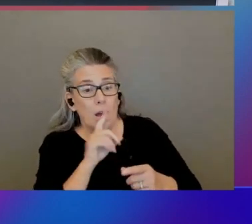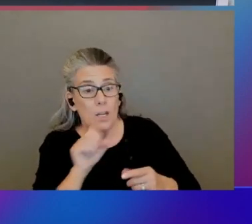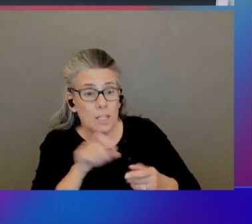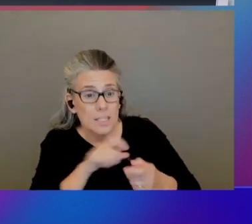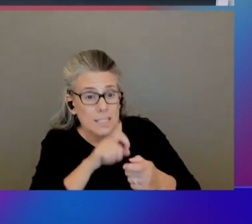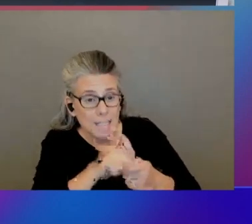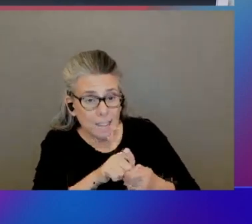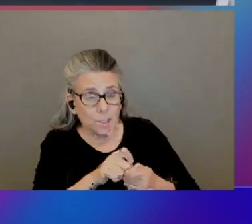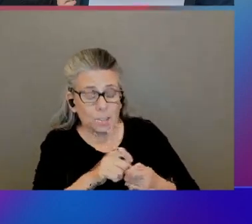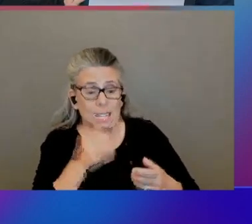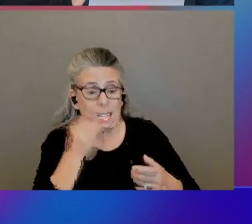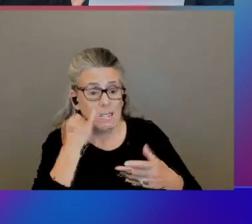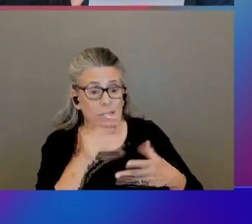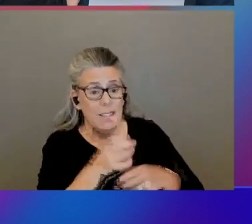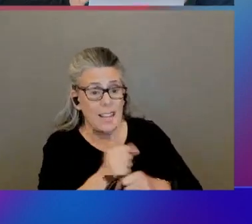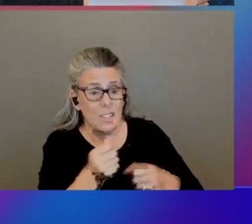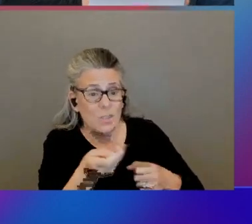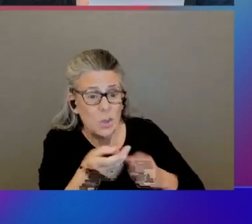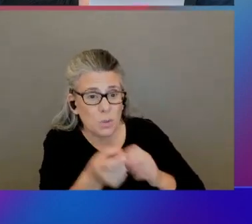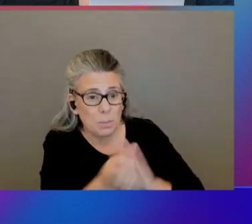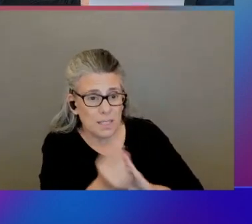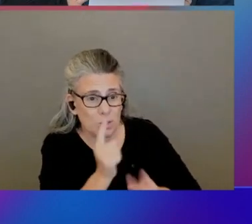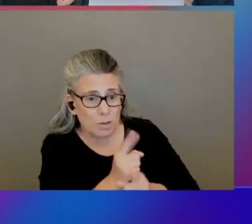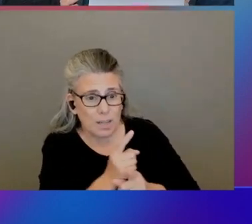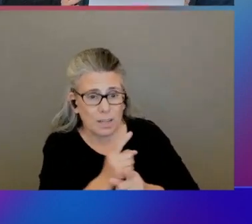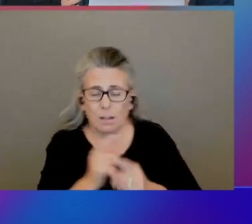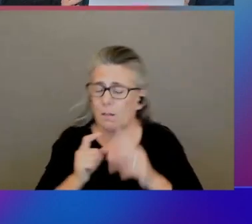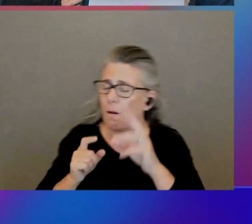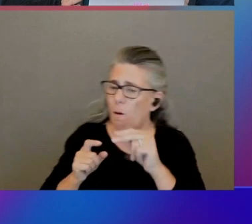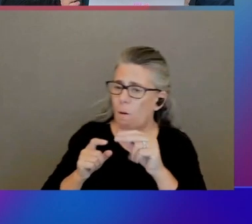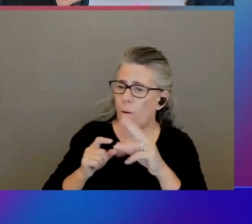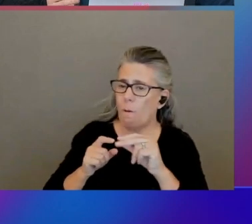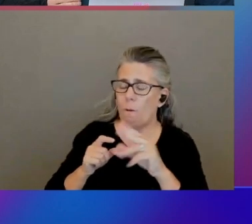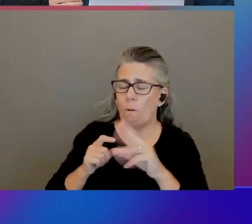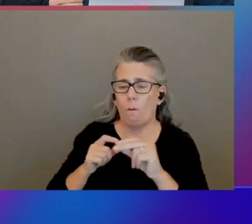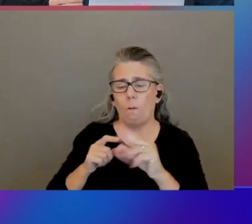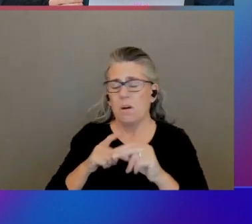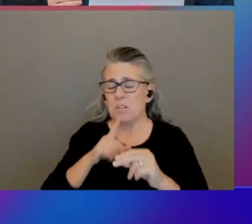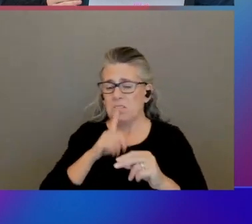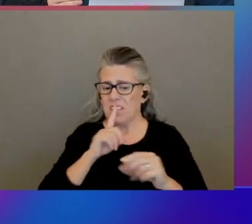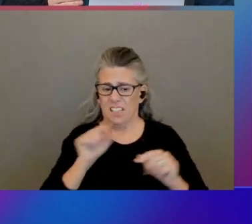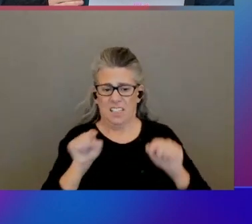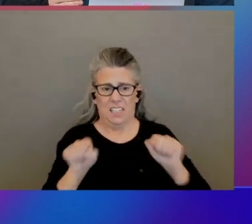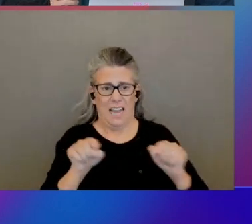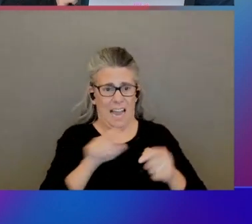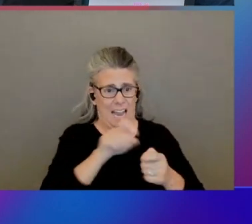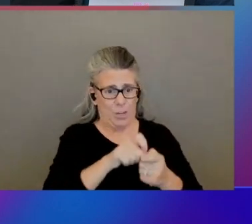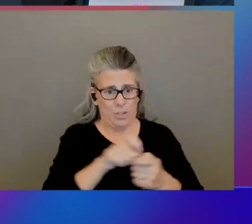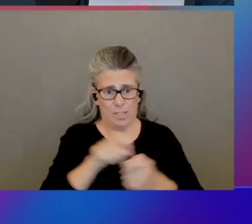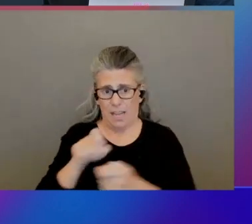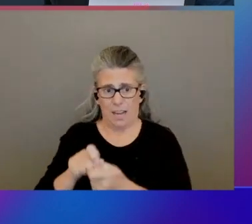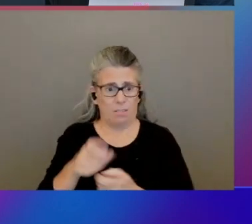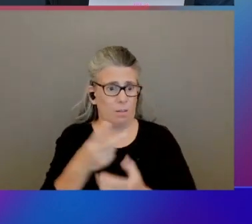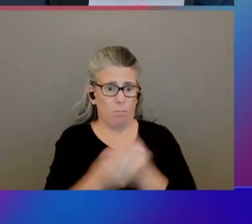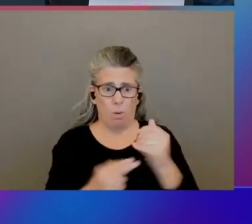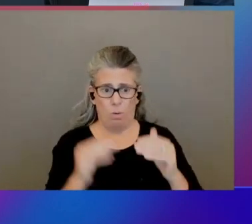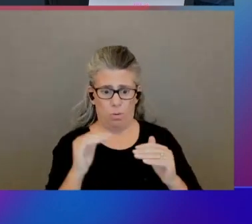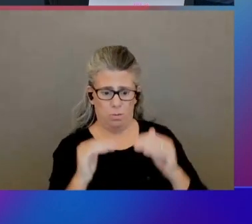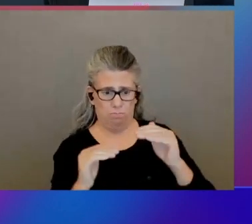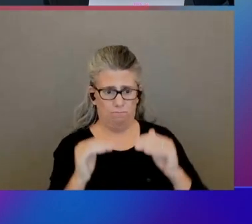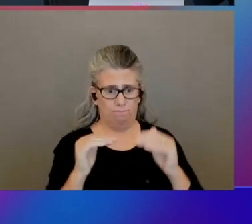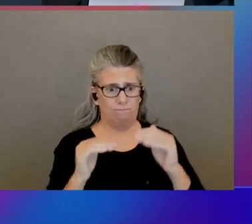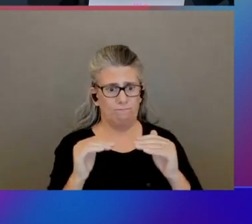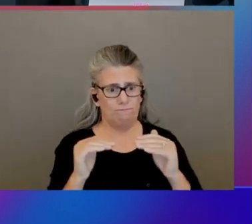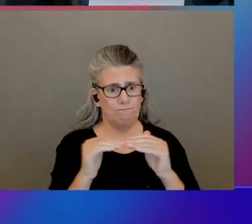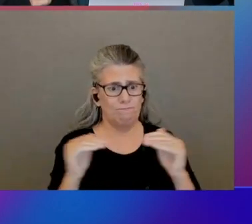that generally the difference that we're seeing between those is fairly marginal. So the question is, do you care about that extra 0.5%